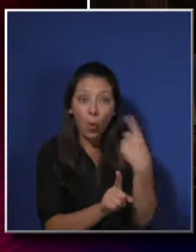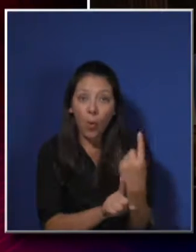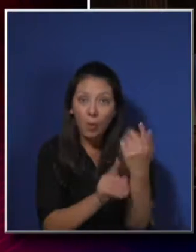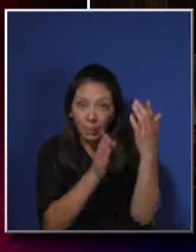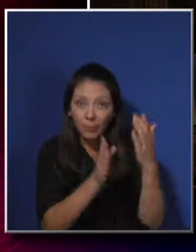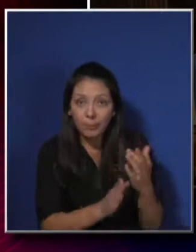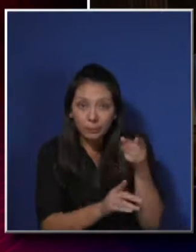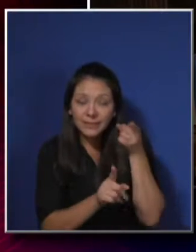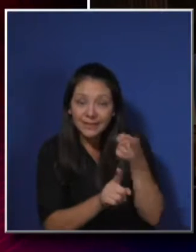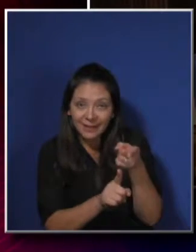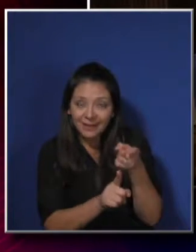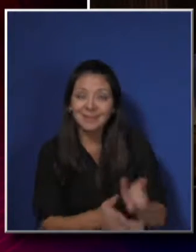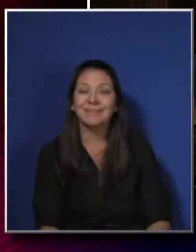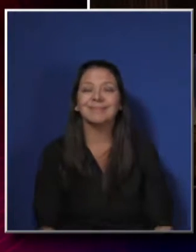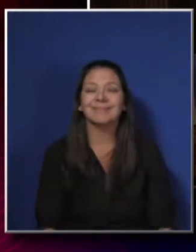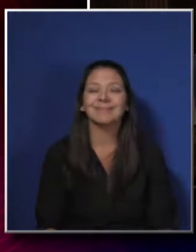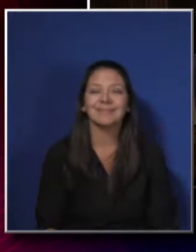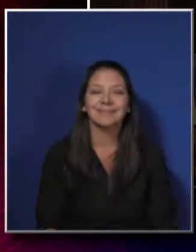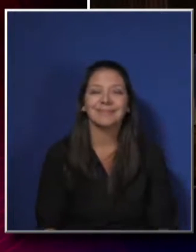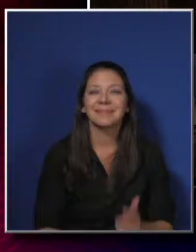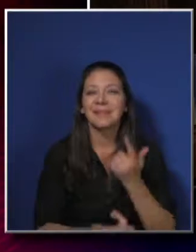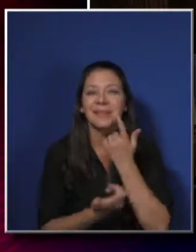accept it.